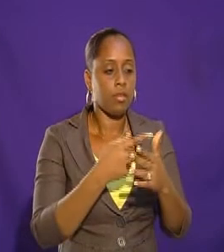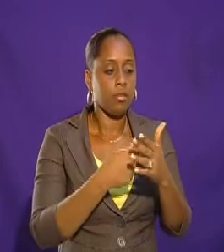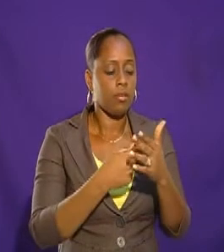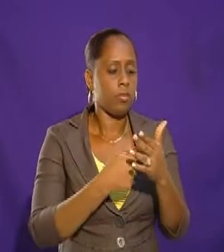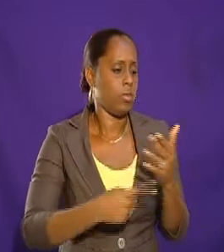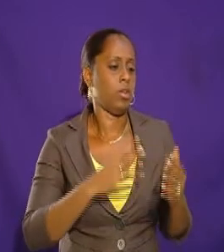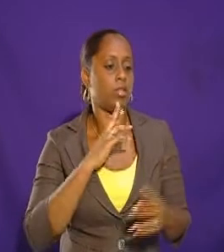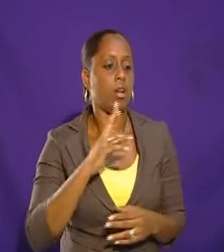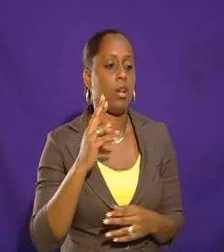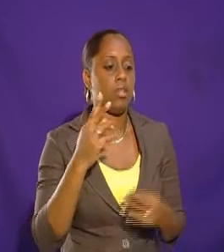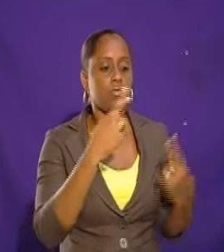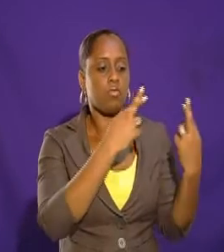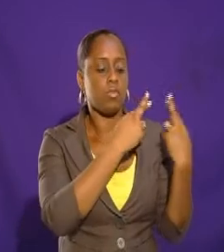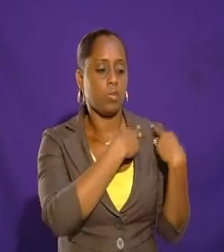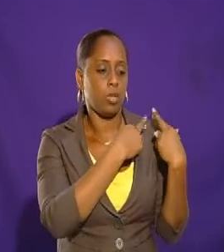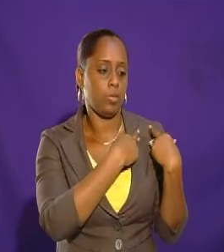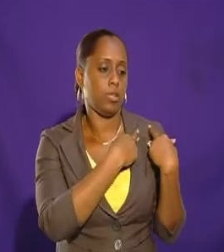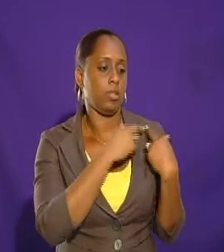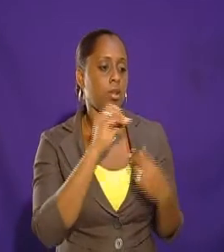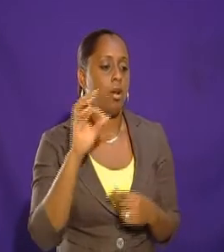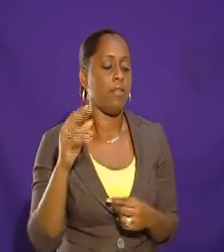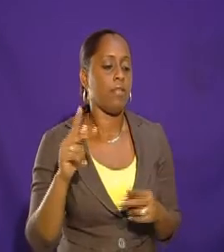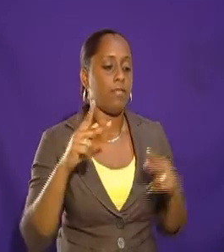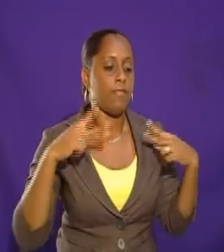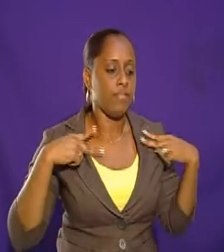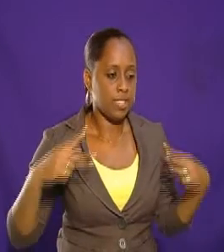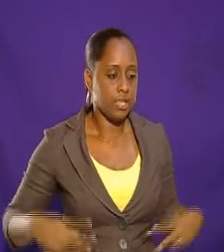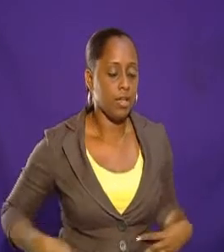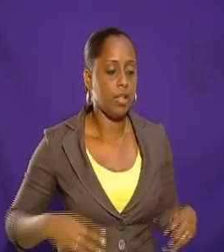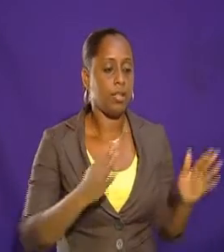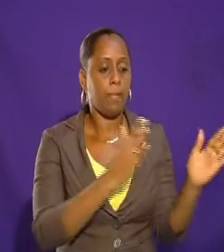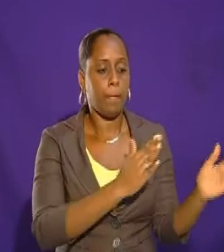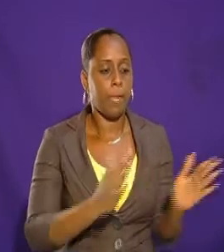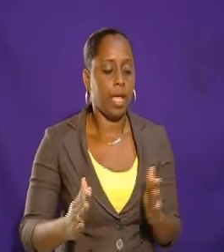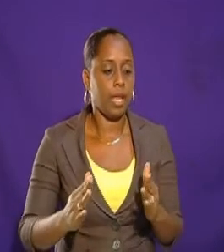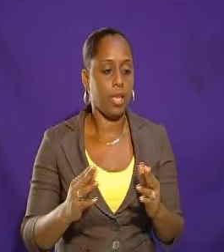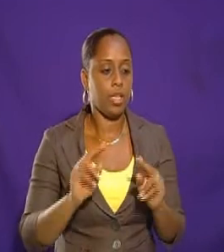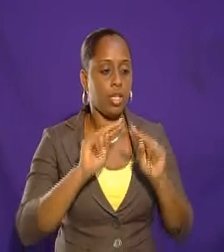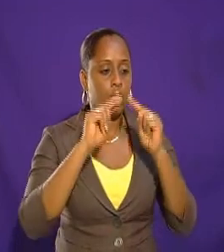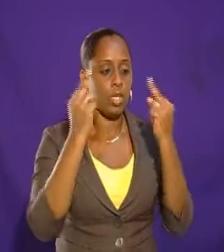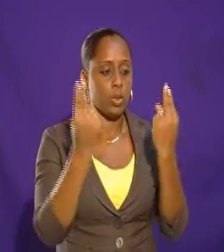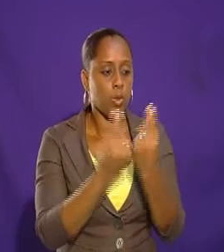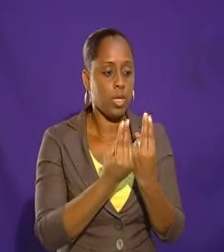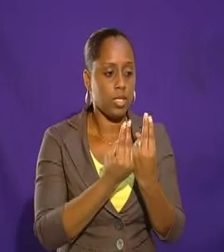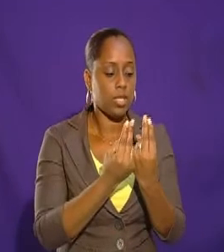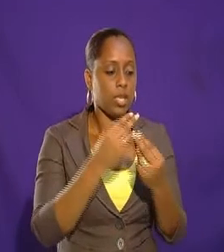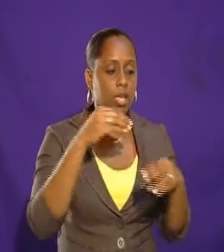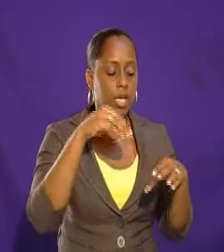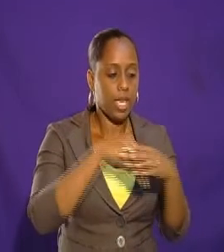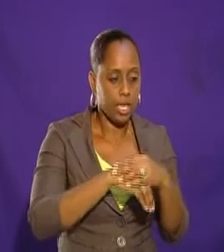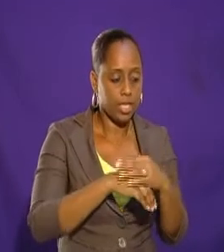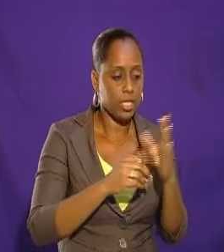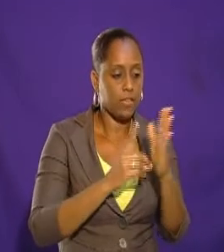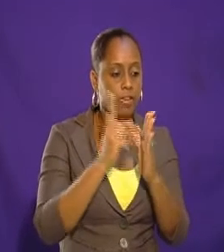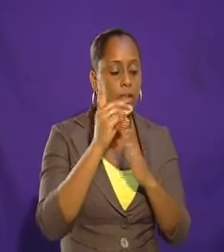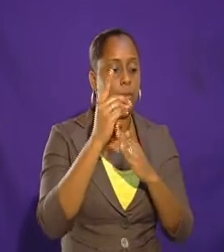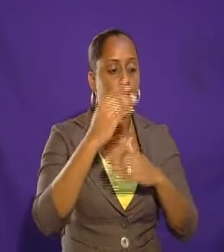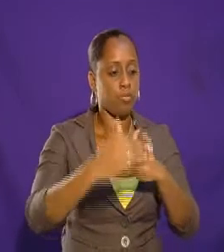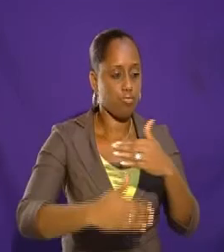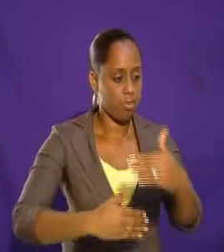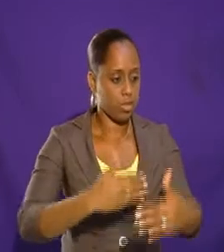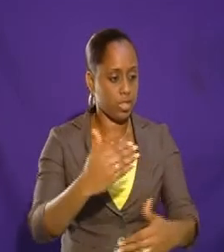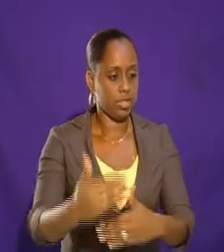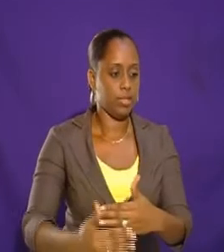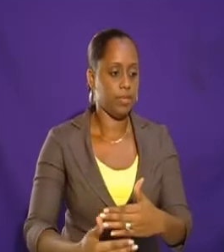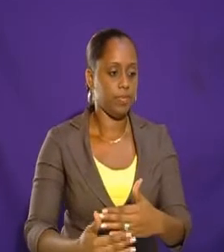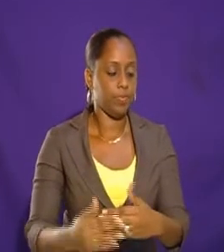What are the responsibilities of the Physical Planning Unit in the development process? The Physical Planning Unit is responsible